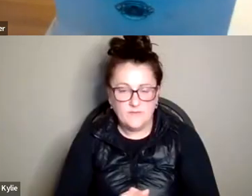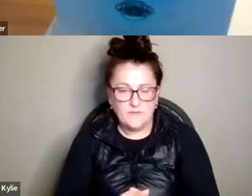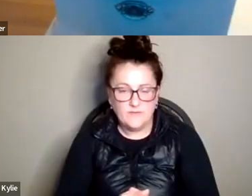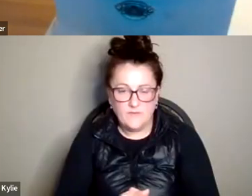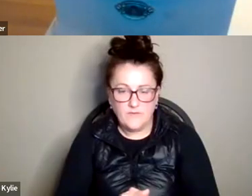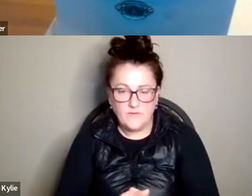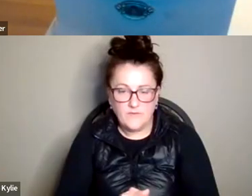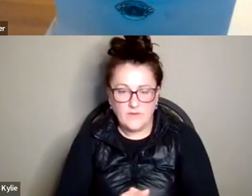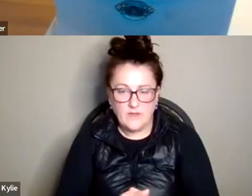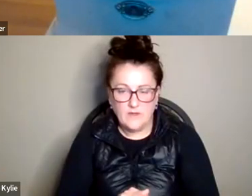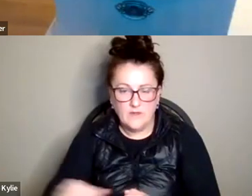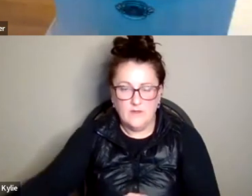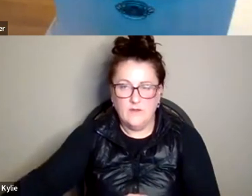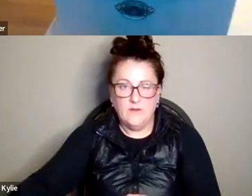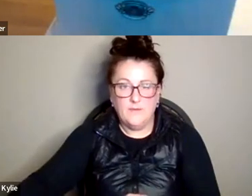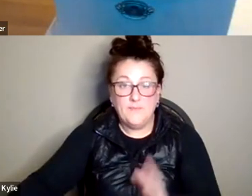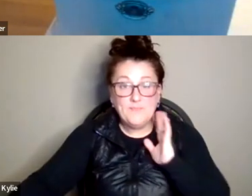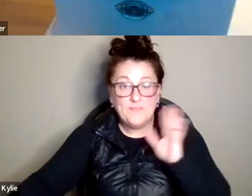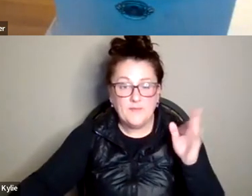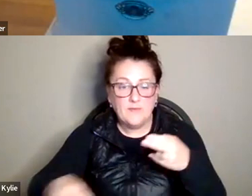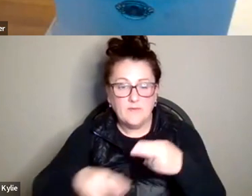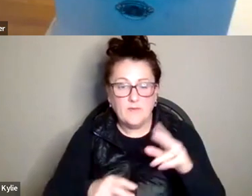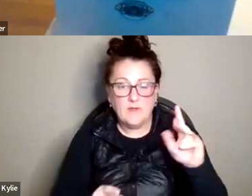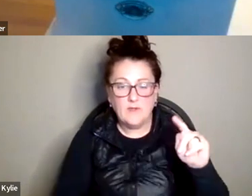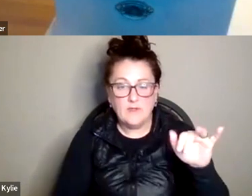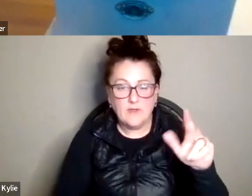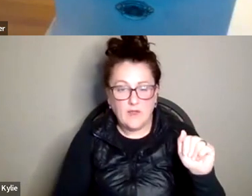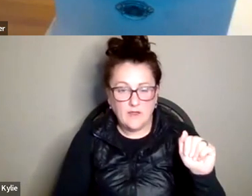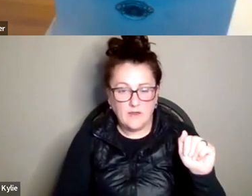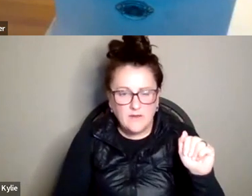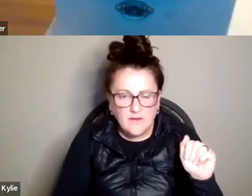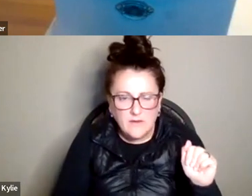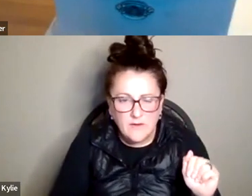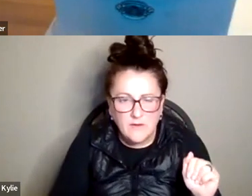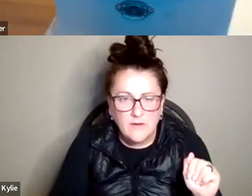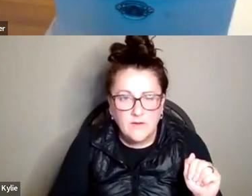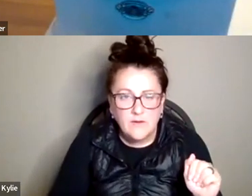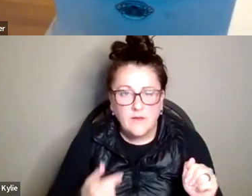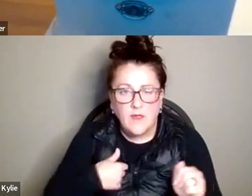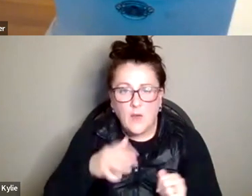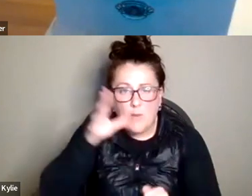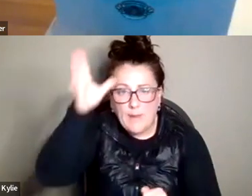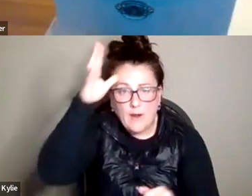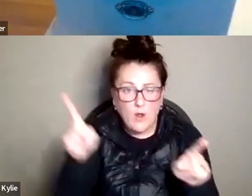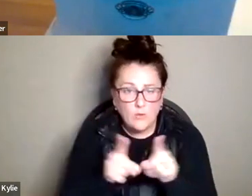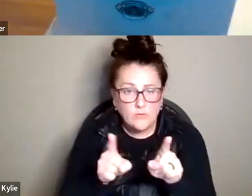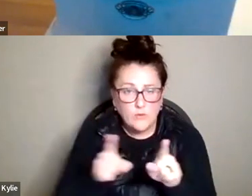switches. Okay, hi, my name is Sonia, and I'm a parent, and I'm also